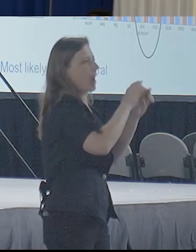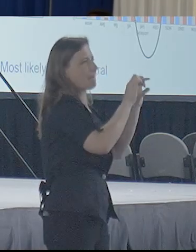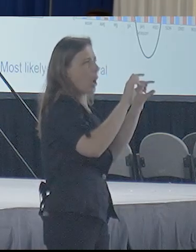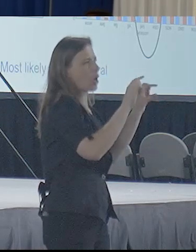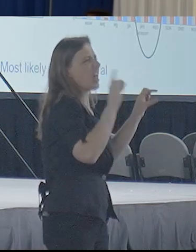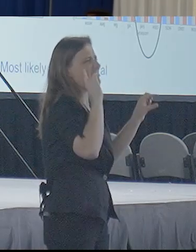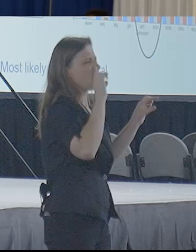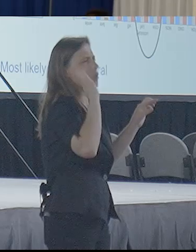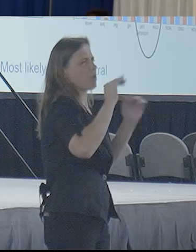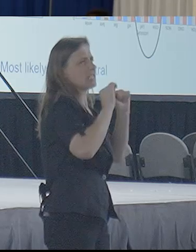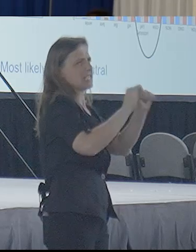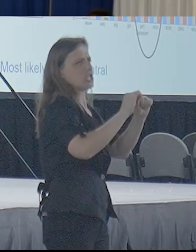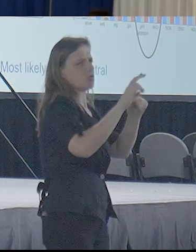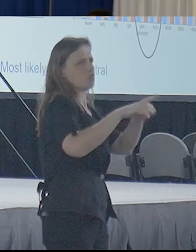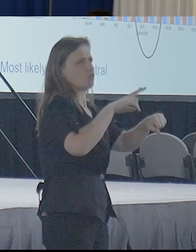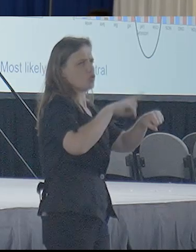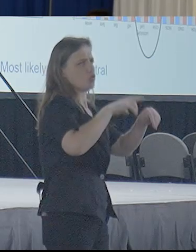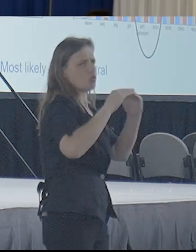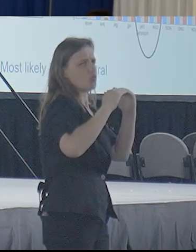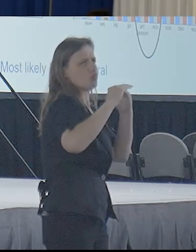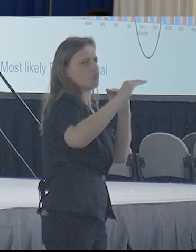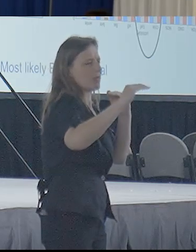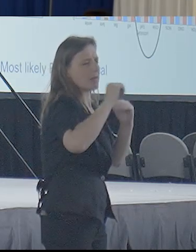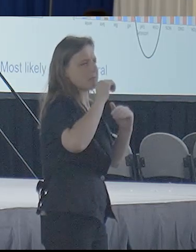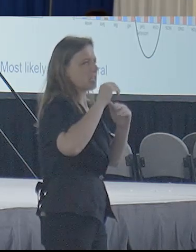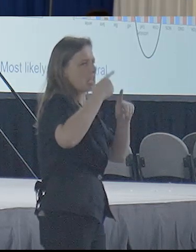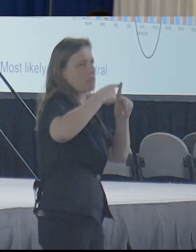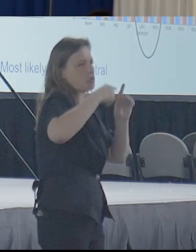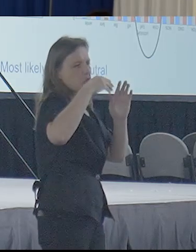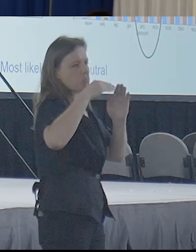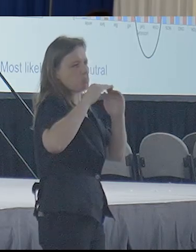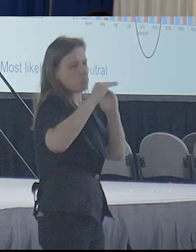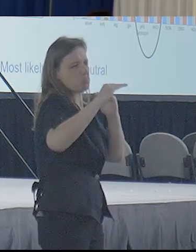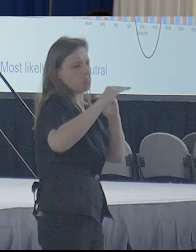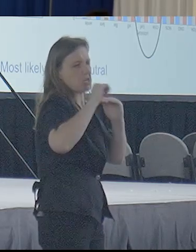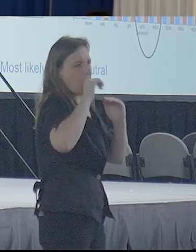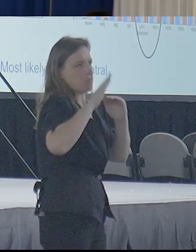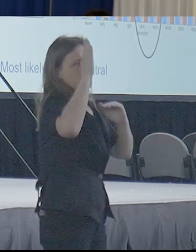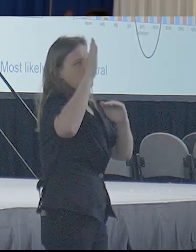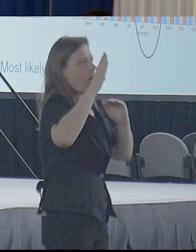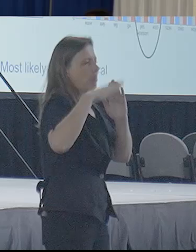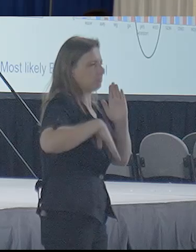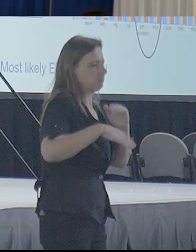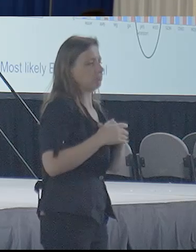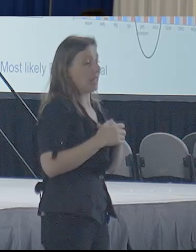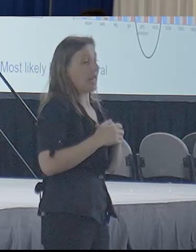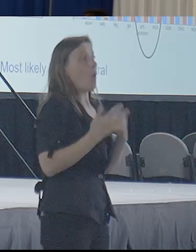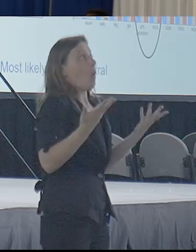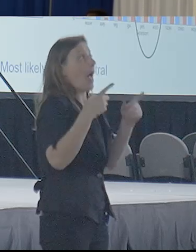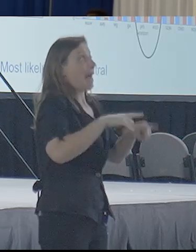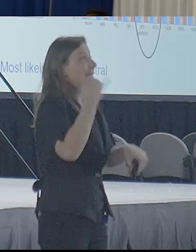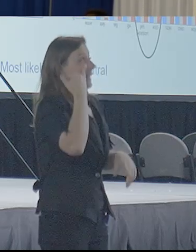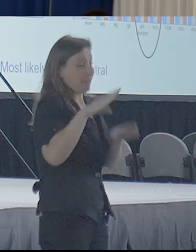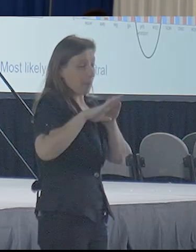not really above or below normal water in the Pacific. And what ends up happening is if you are either below normal water